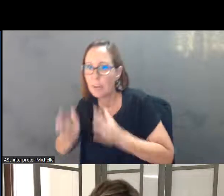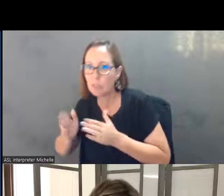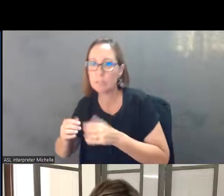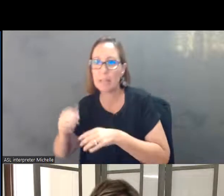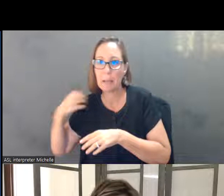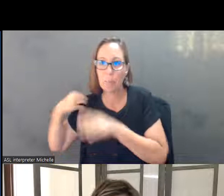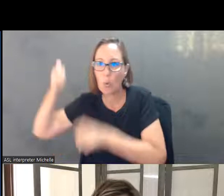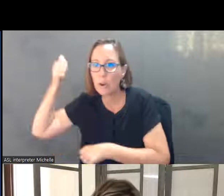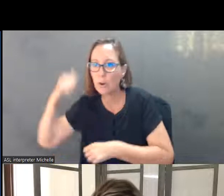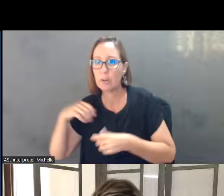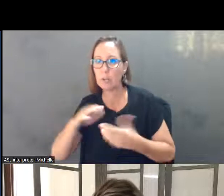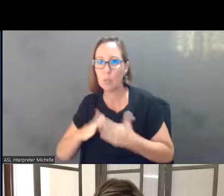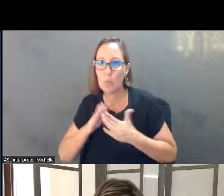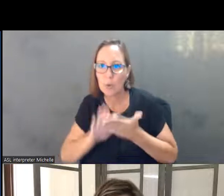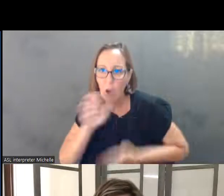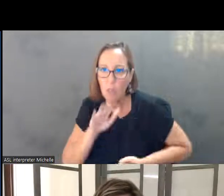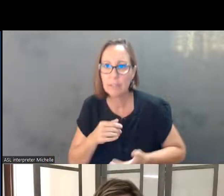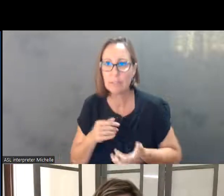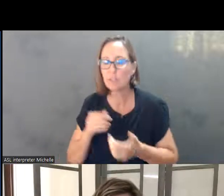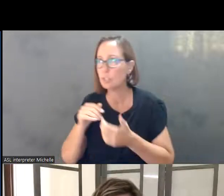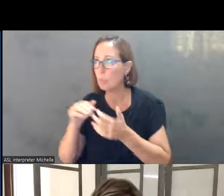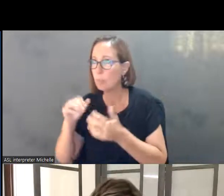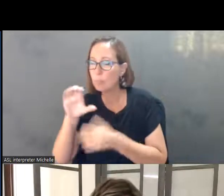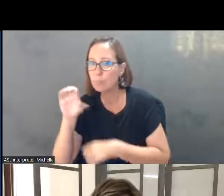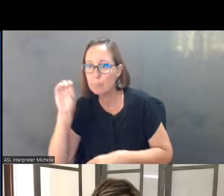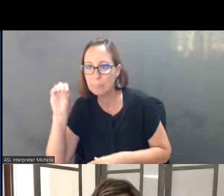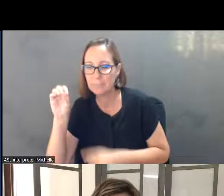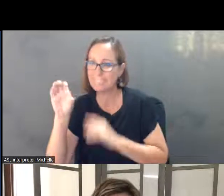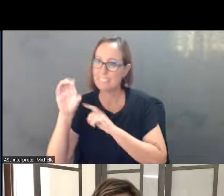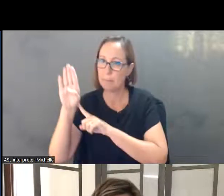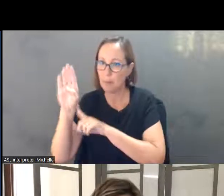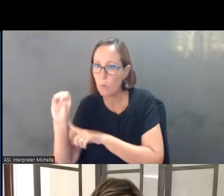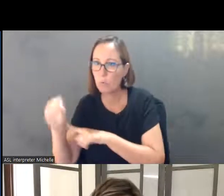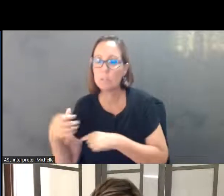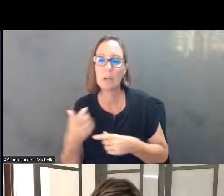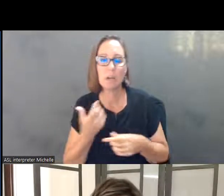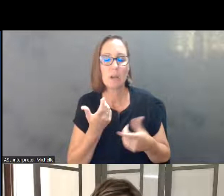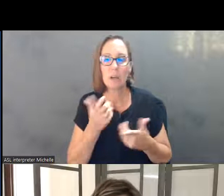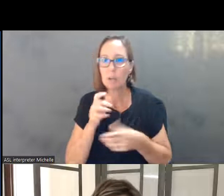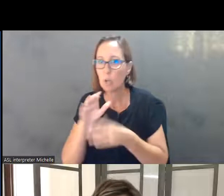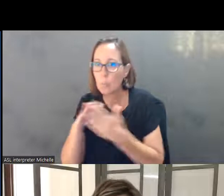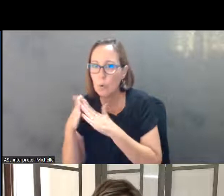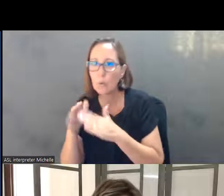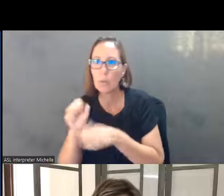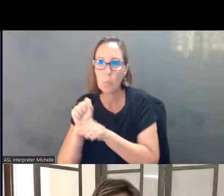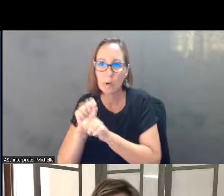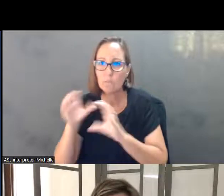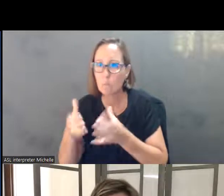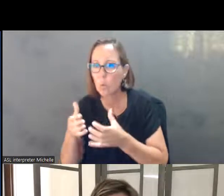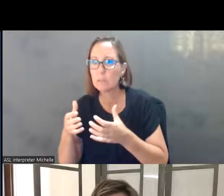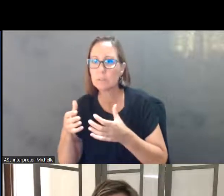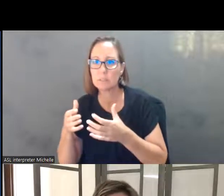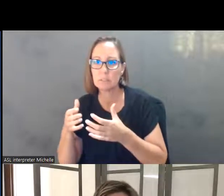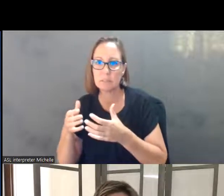community colleges, to community-based organizations, to unions and workforce development boards, tapping into